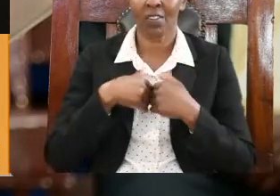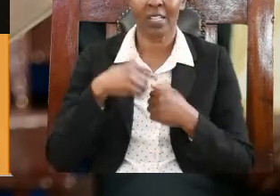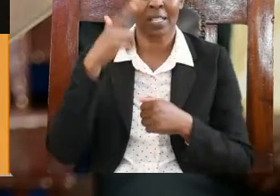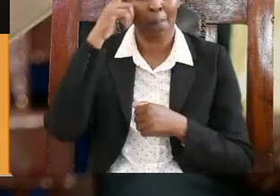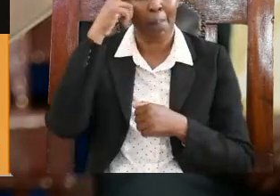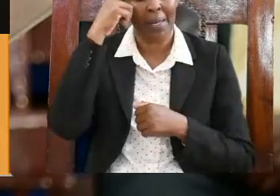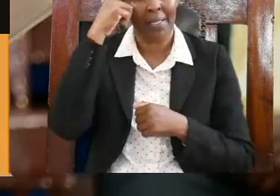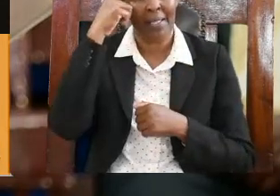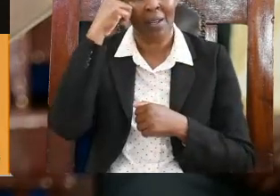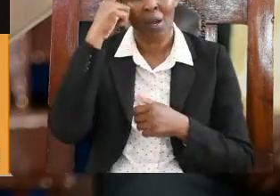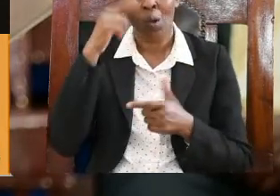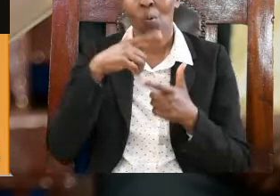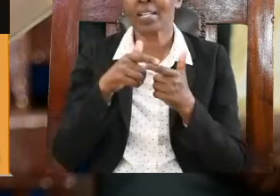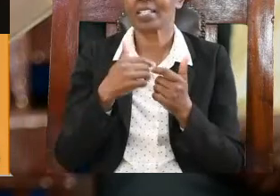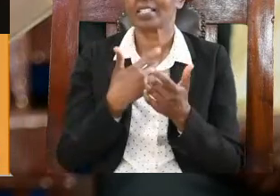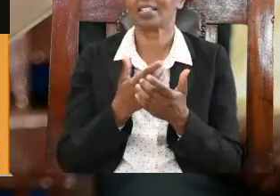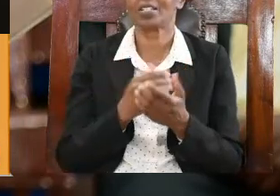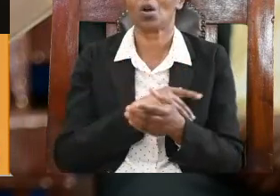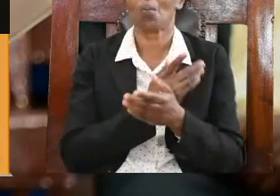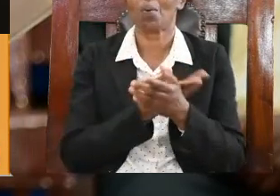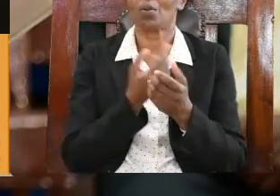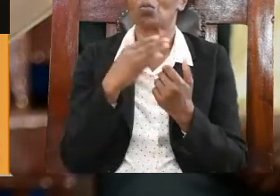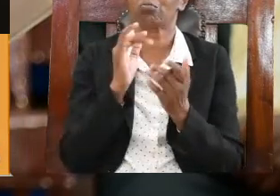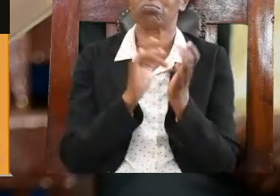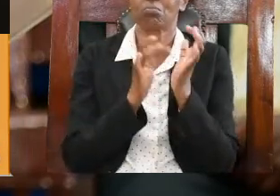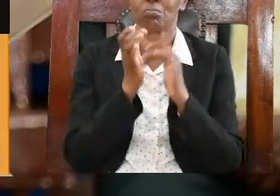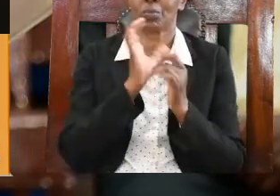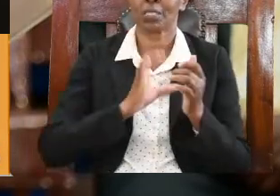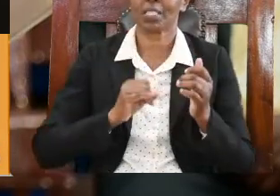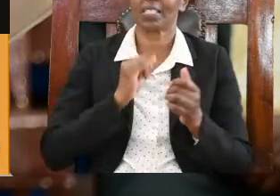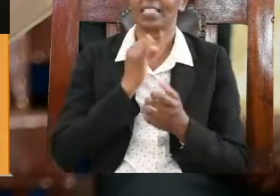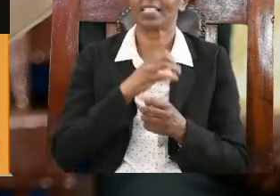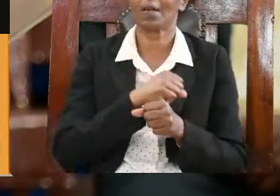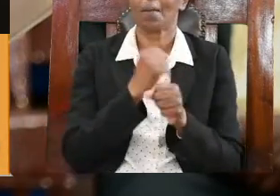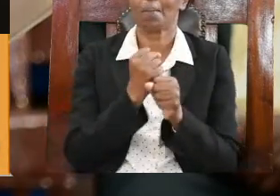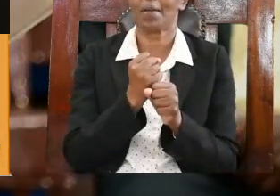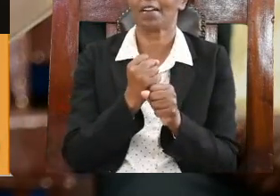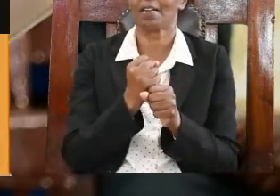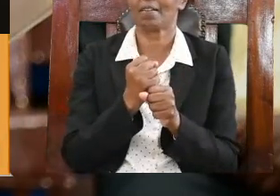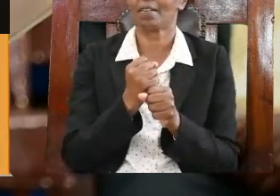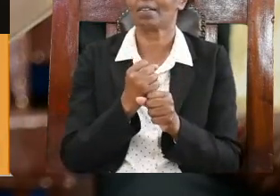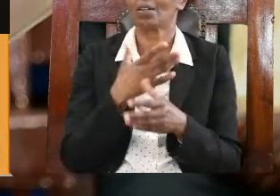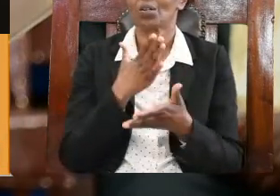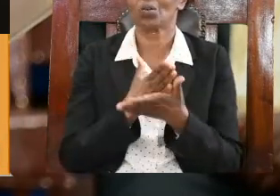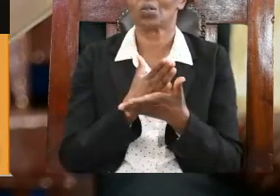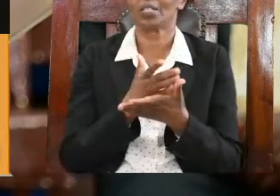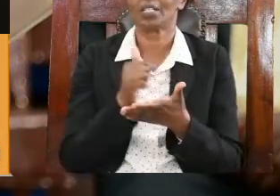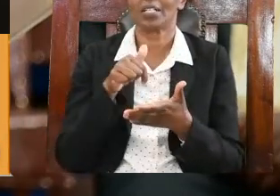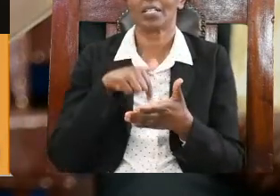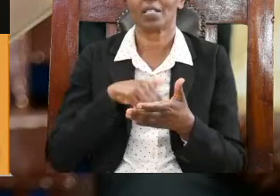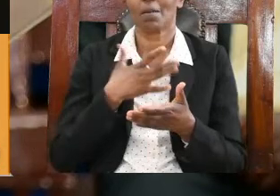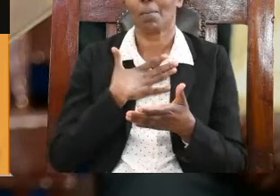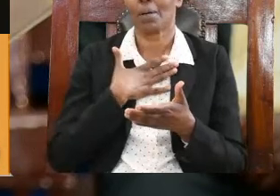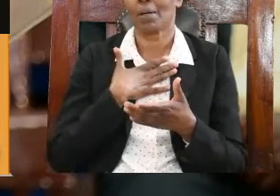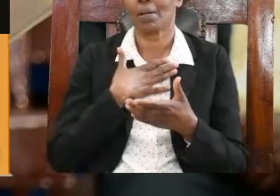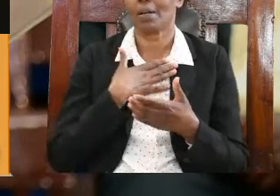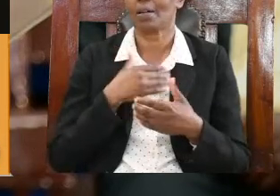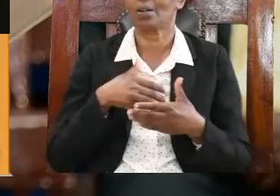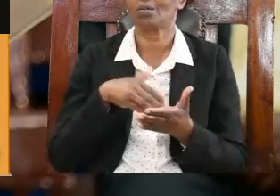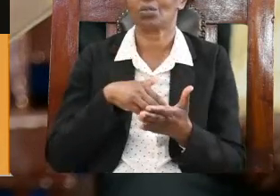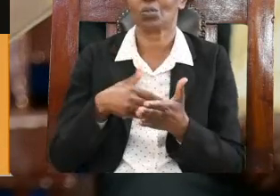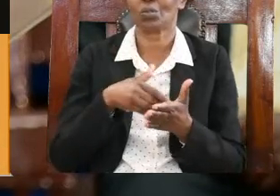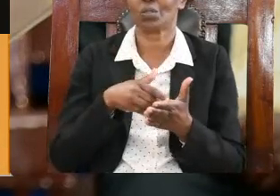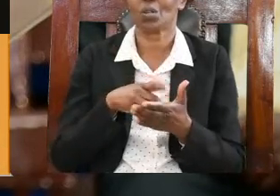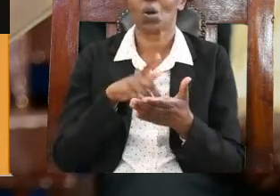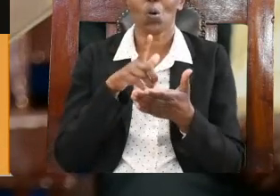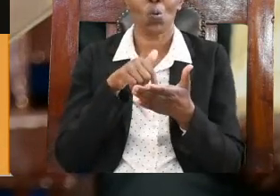he says, the power of Christ is made perfect in my weakness? So what are the weaknesses that Paul